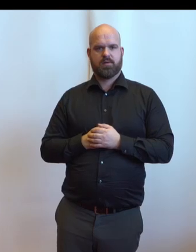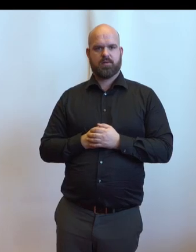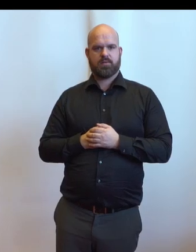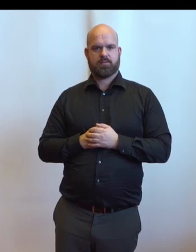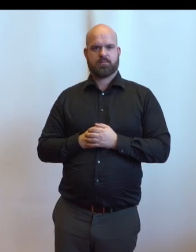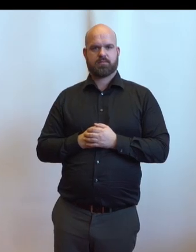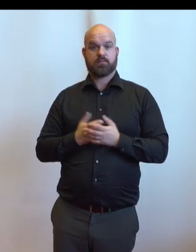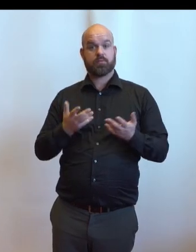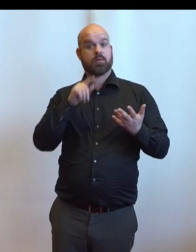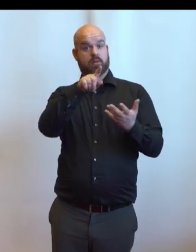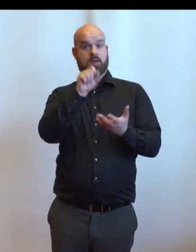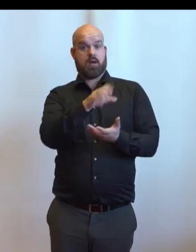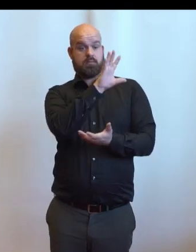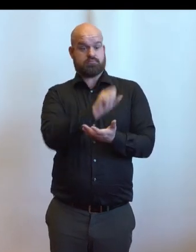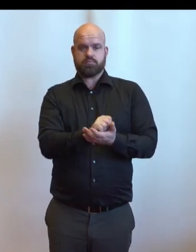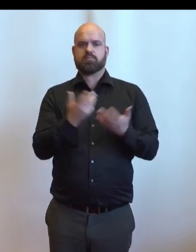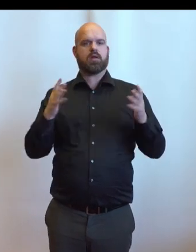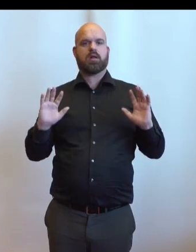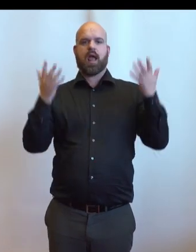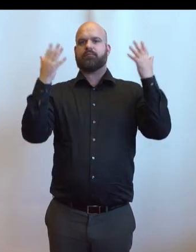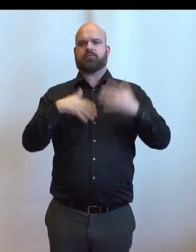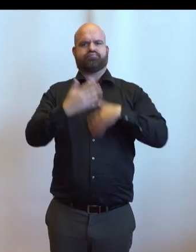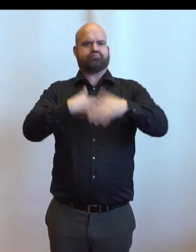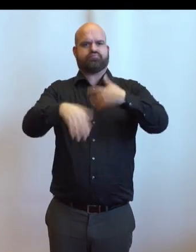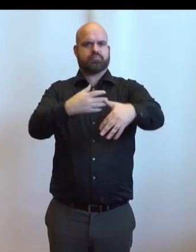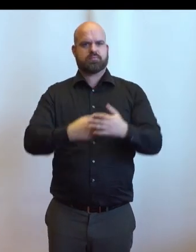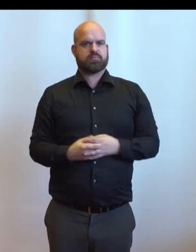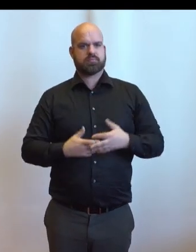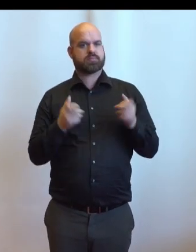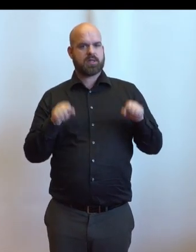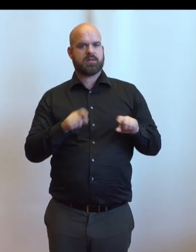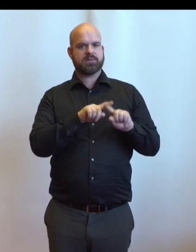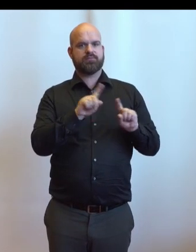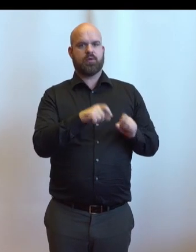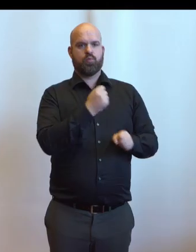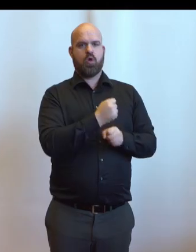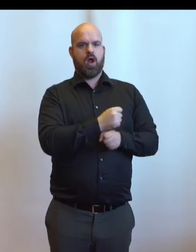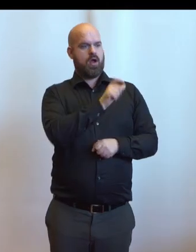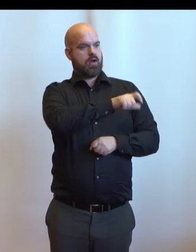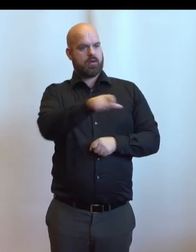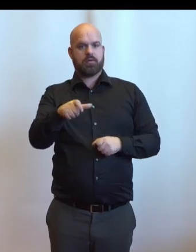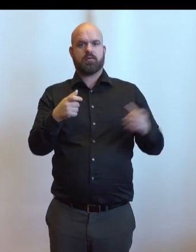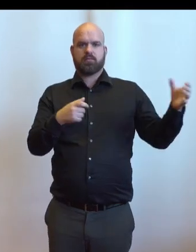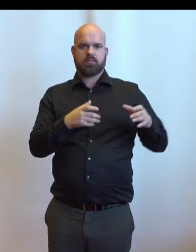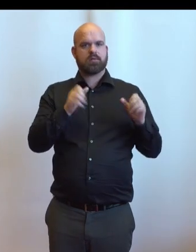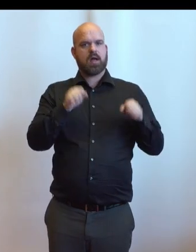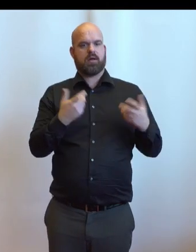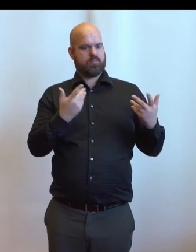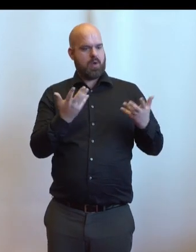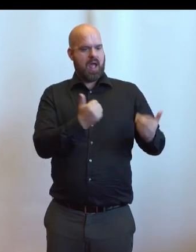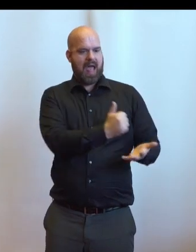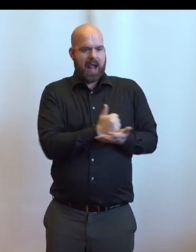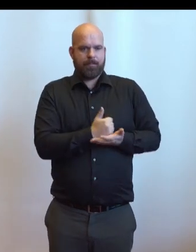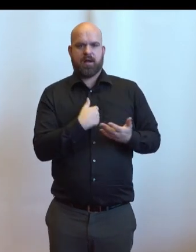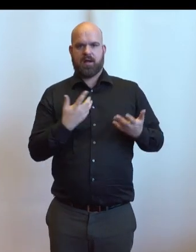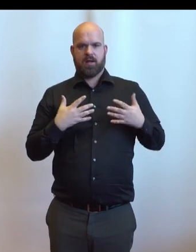making sure that all your employees receive the accommodations they need in a timely manner. Thank you, Adam.